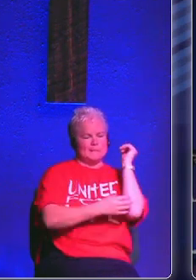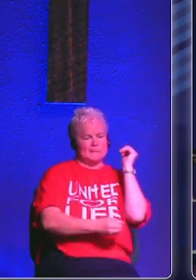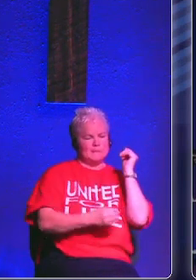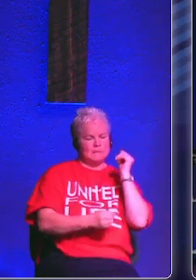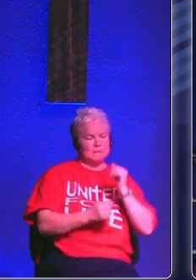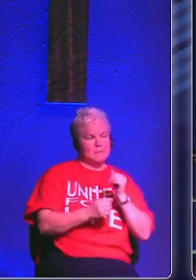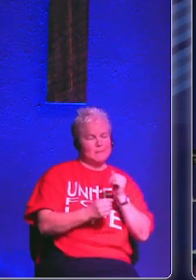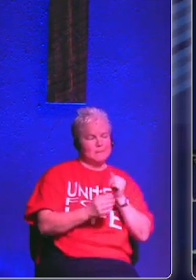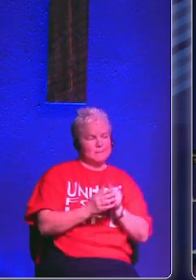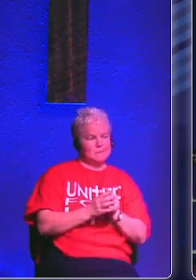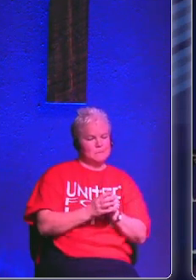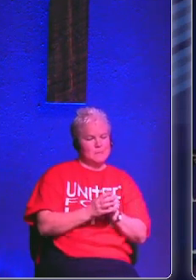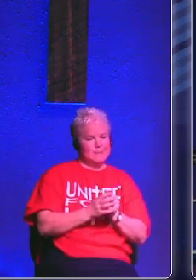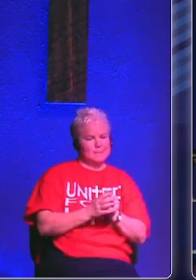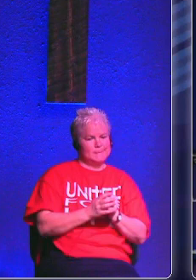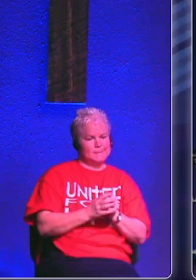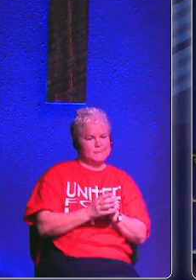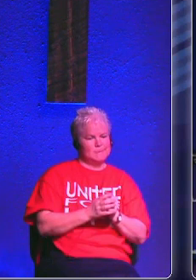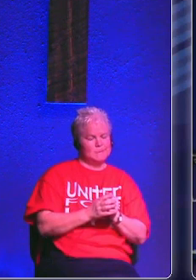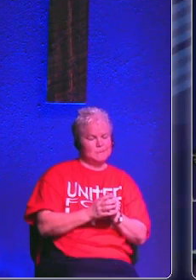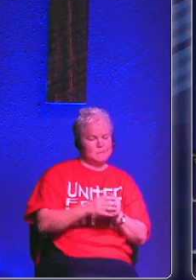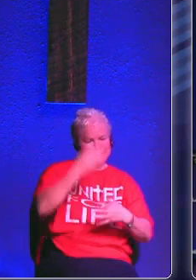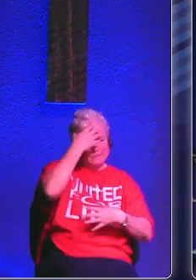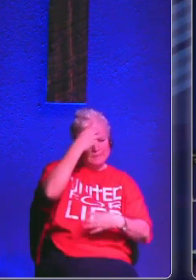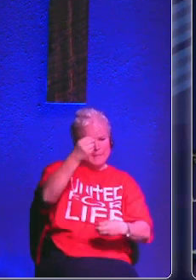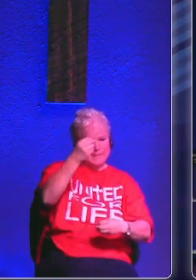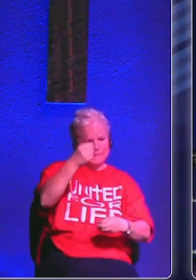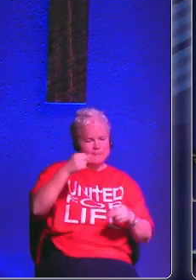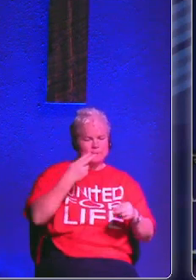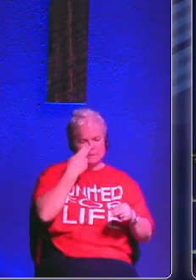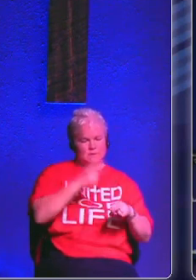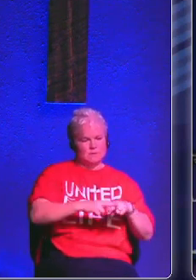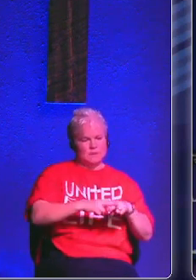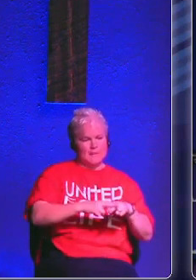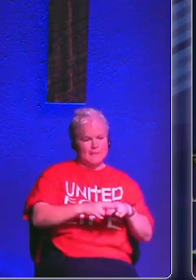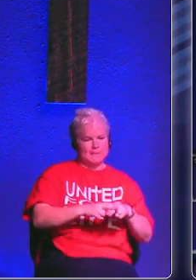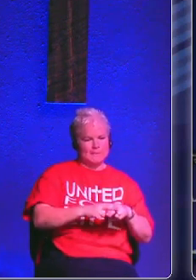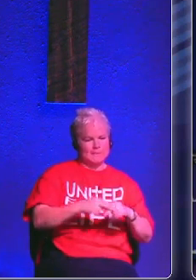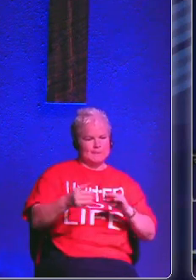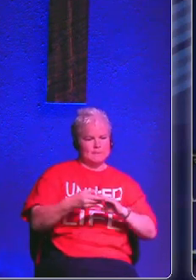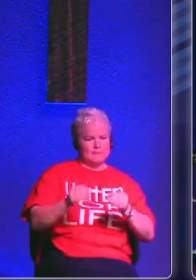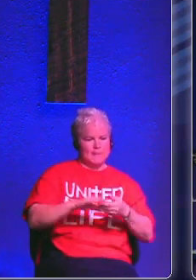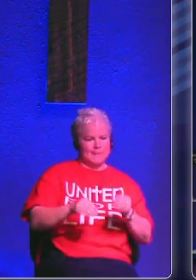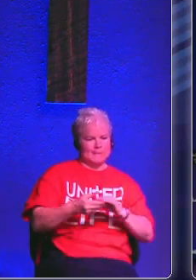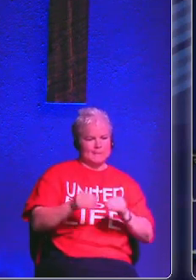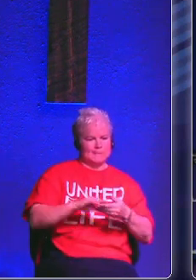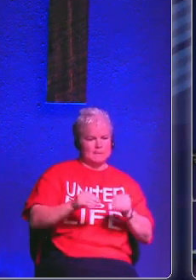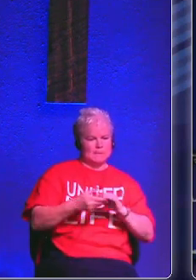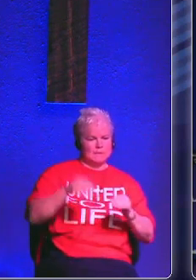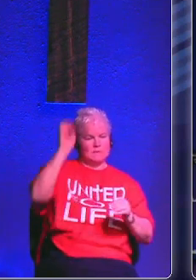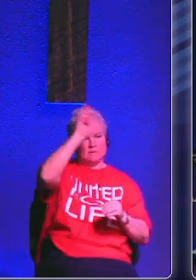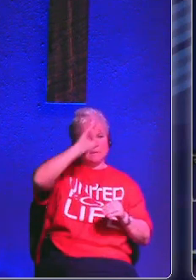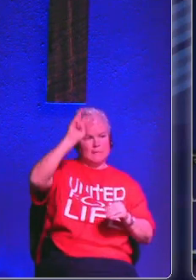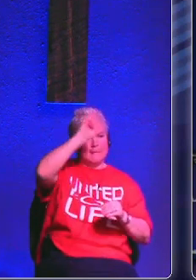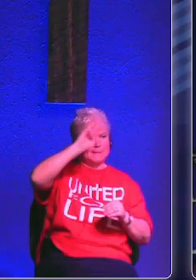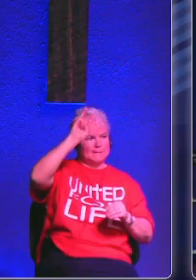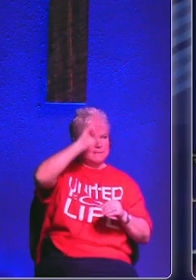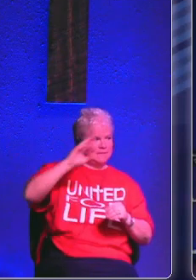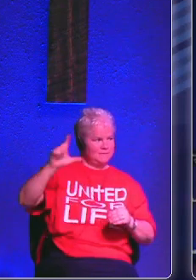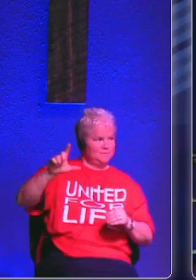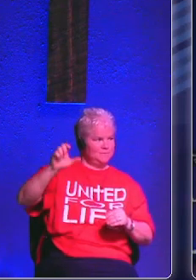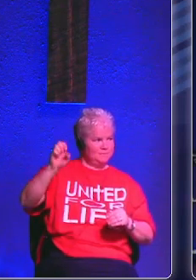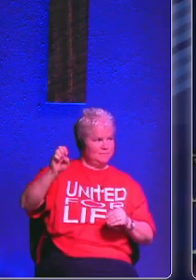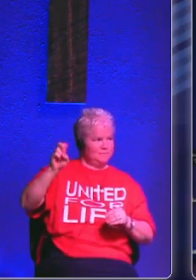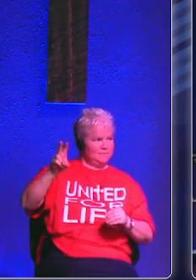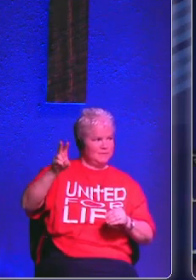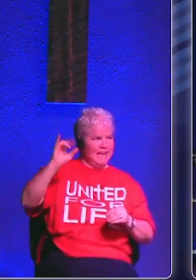that price and all that. And it's just, that was an interesting, funny story I just thought of. And if you guys were wondering, Levi